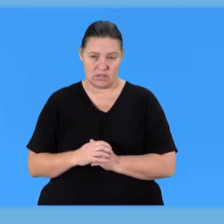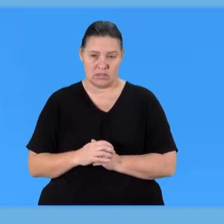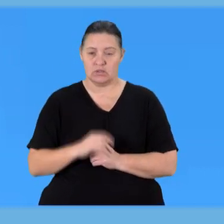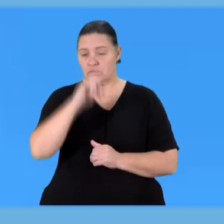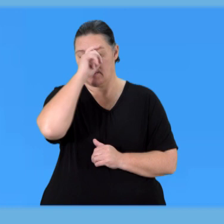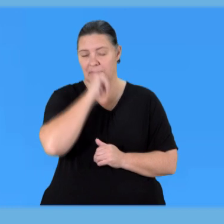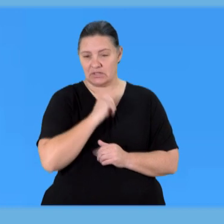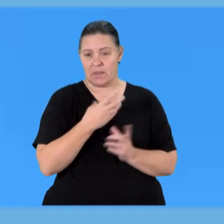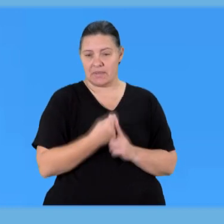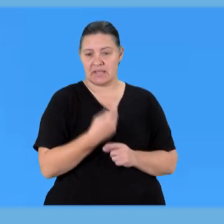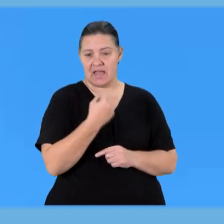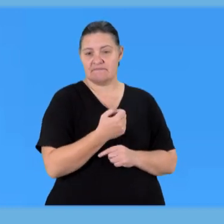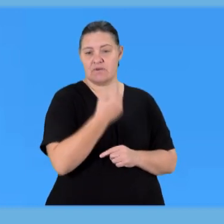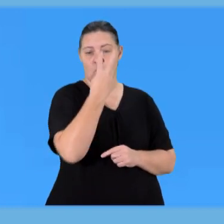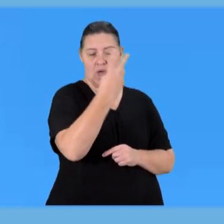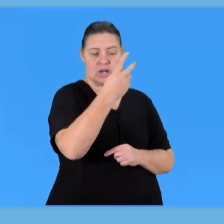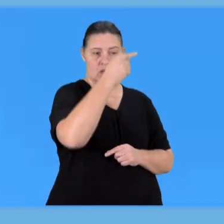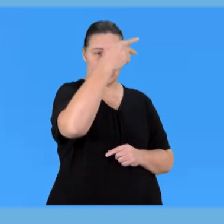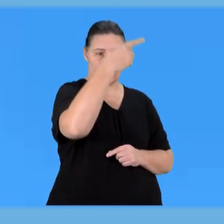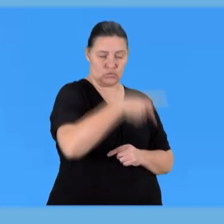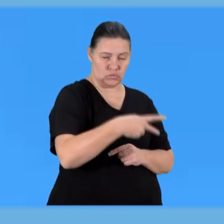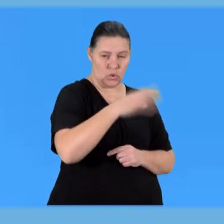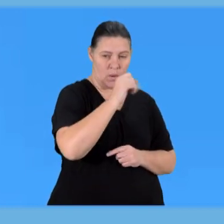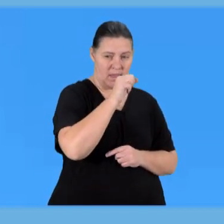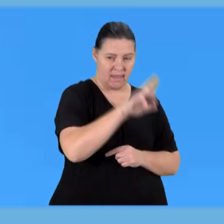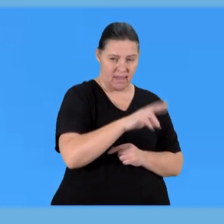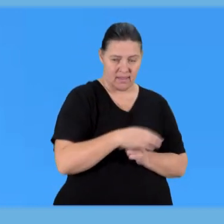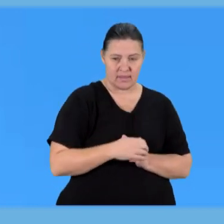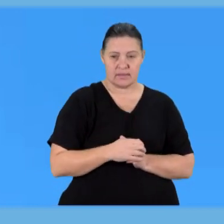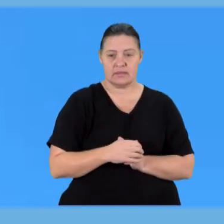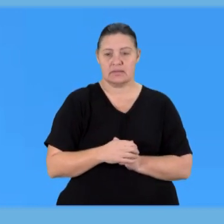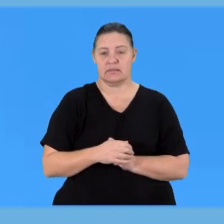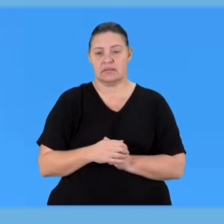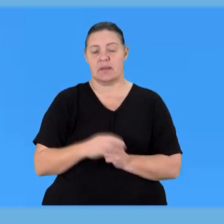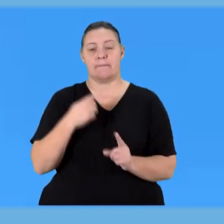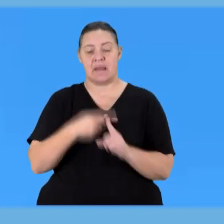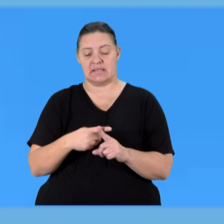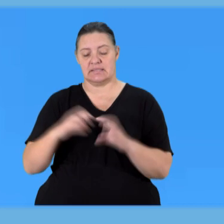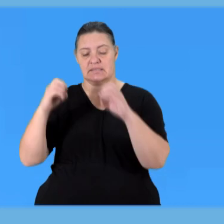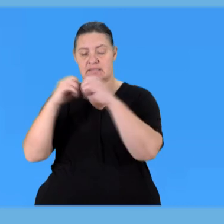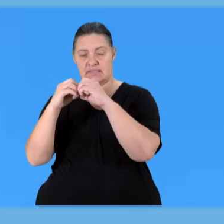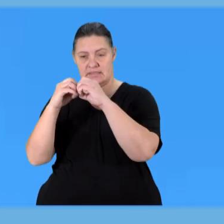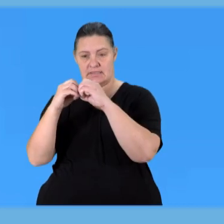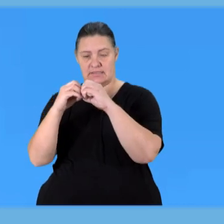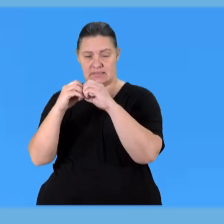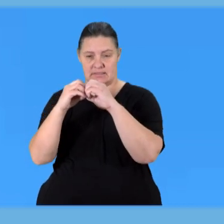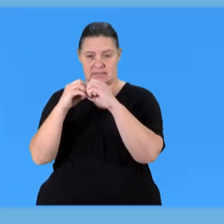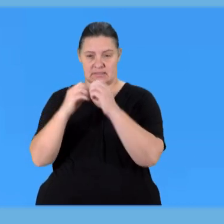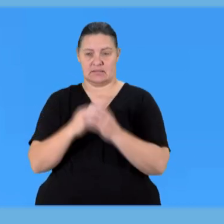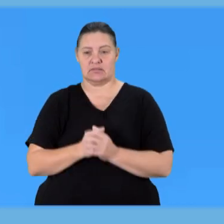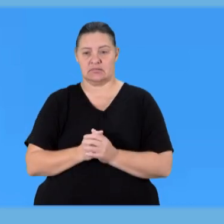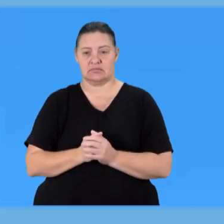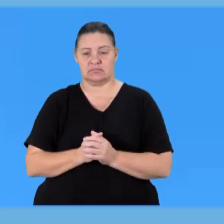picture, I need to have one, two copper atoms that are going to react with